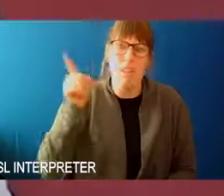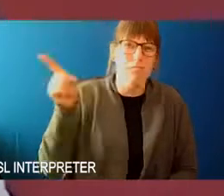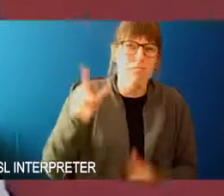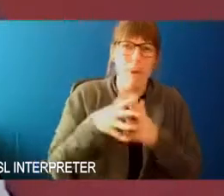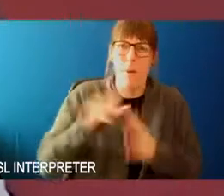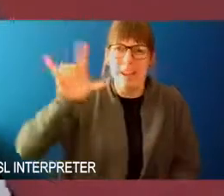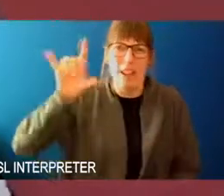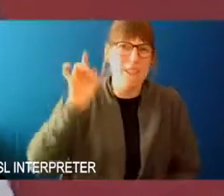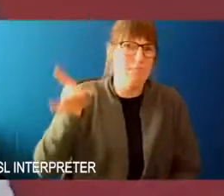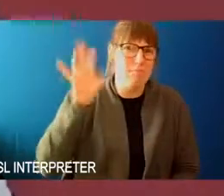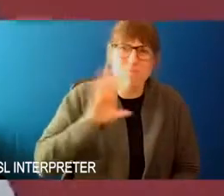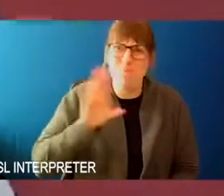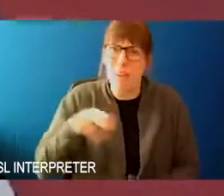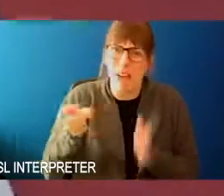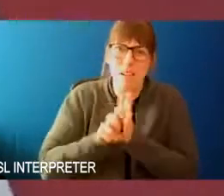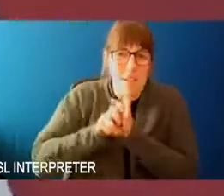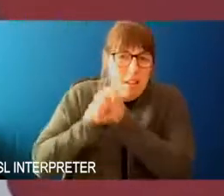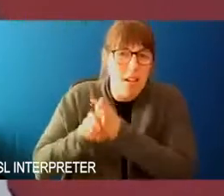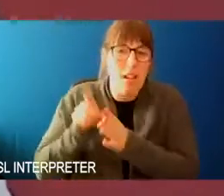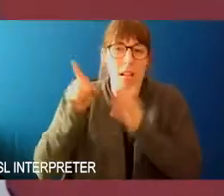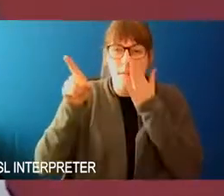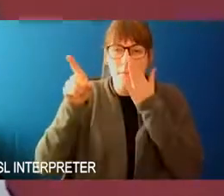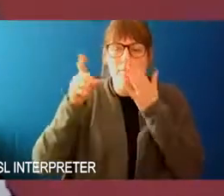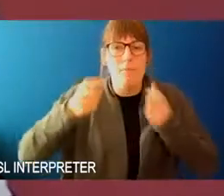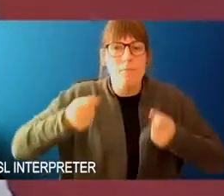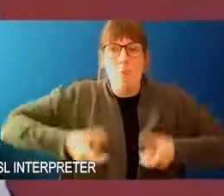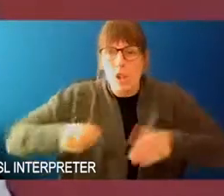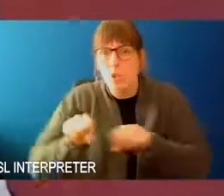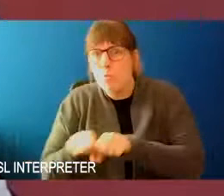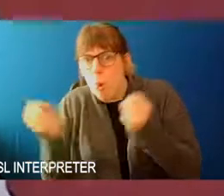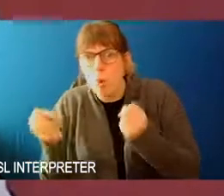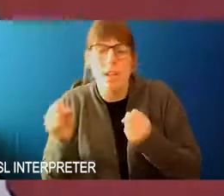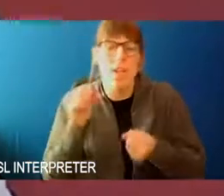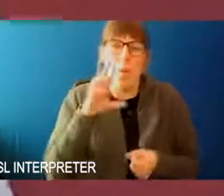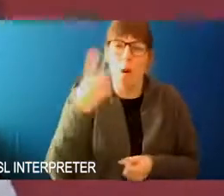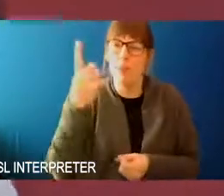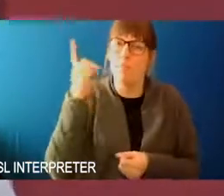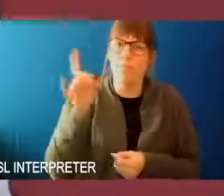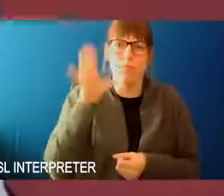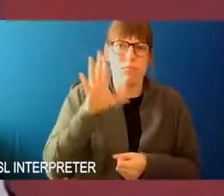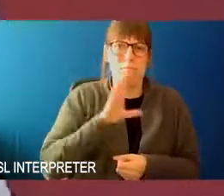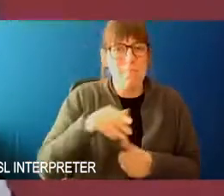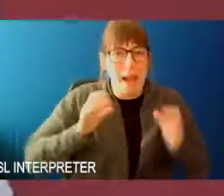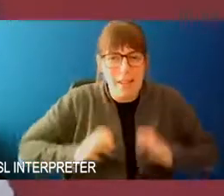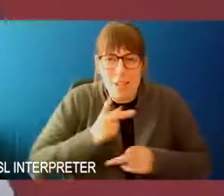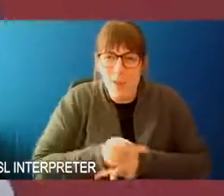their nightmare stories of flying with American Airlines and some of the challenges that have happened, broken